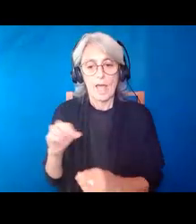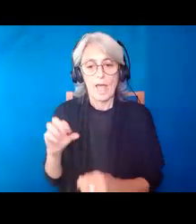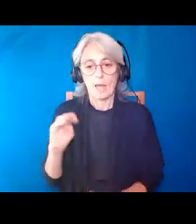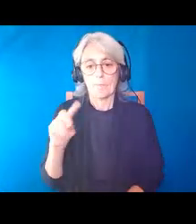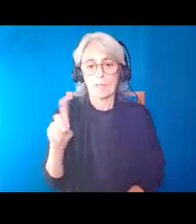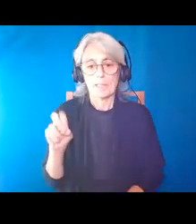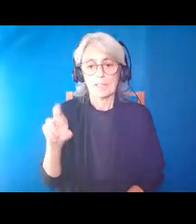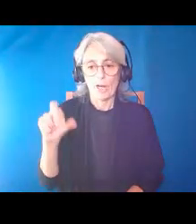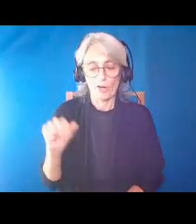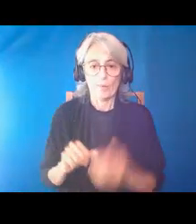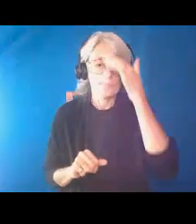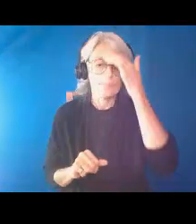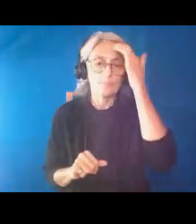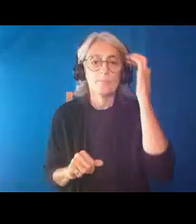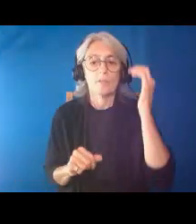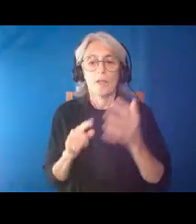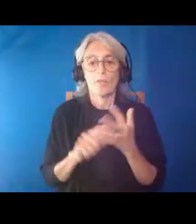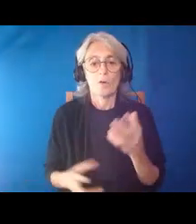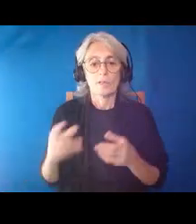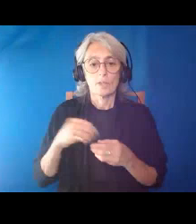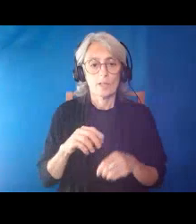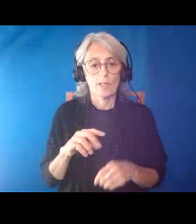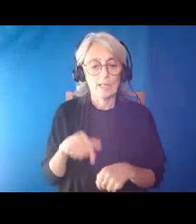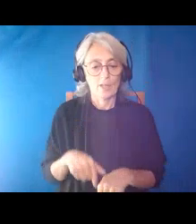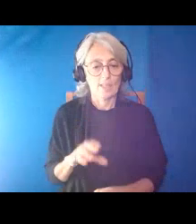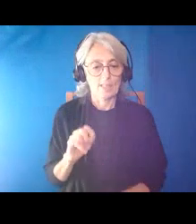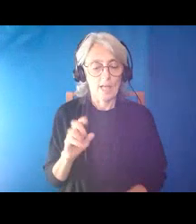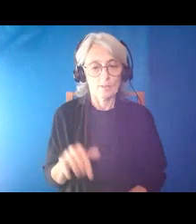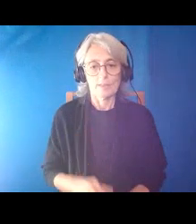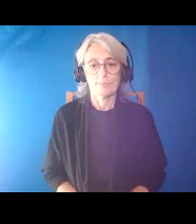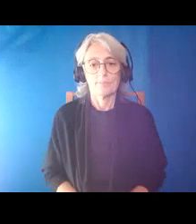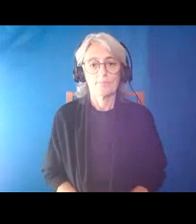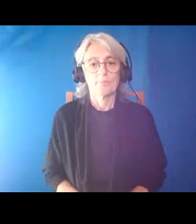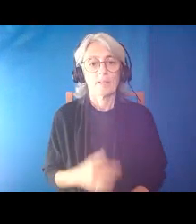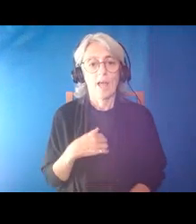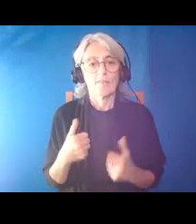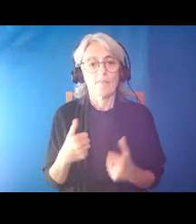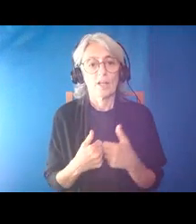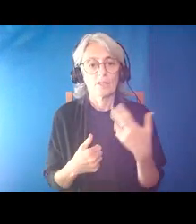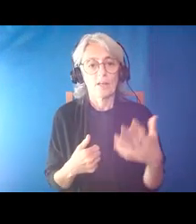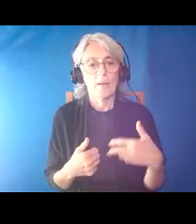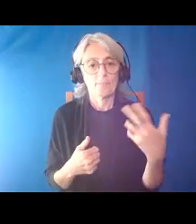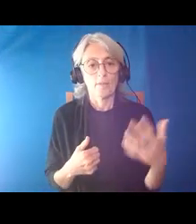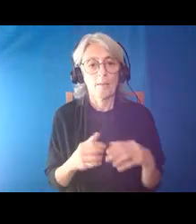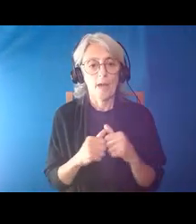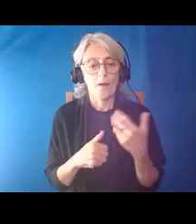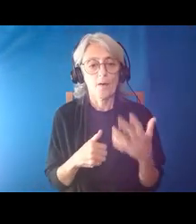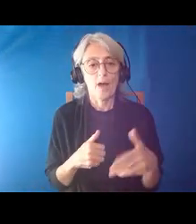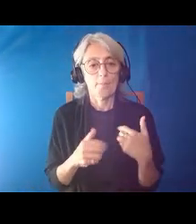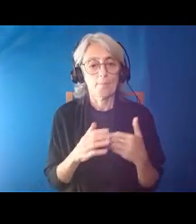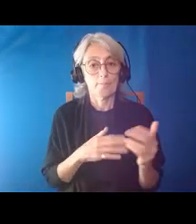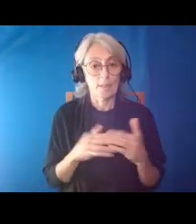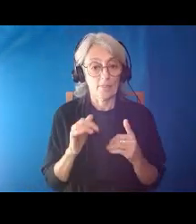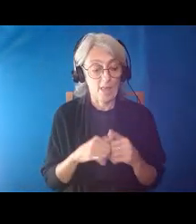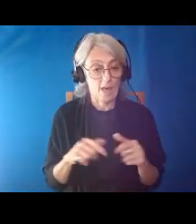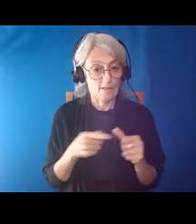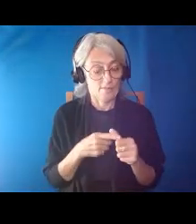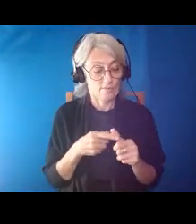and those including here in Merced County. I know that there's some challenges with the way that it was initially built, but I